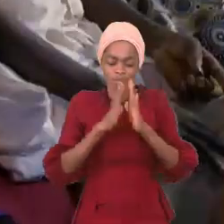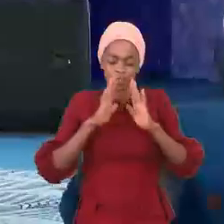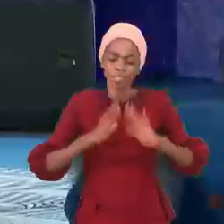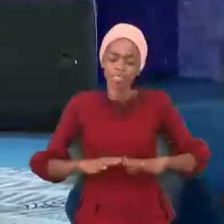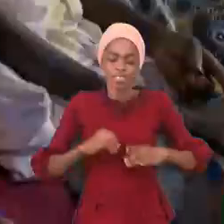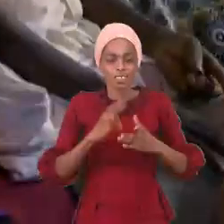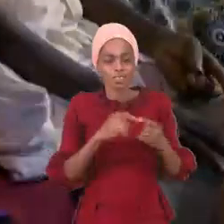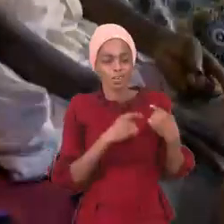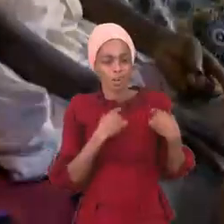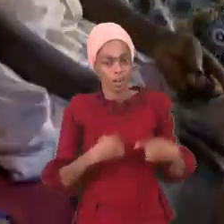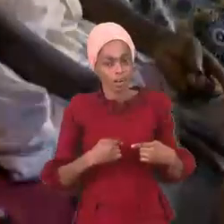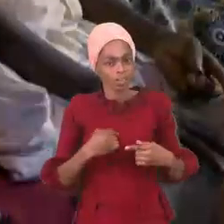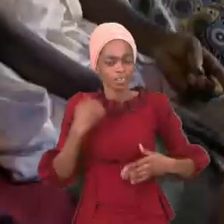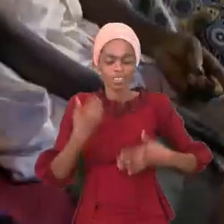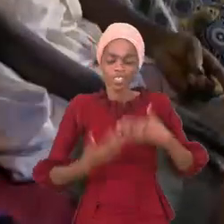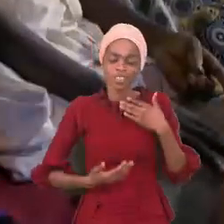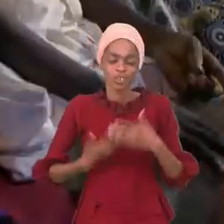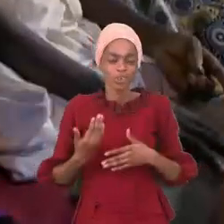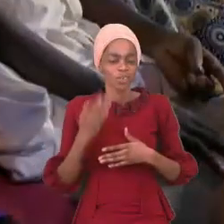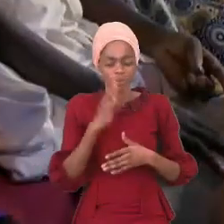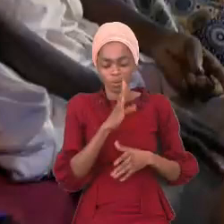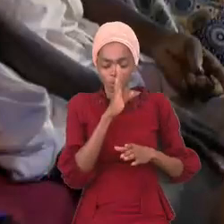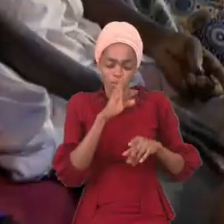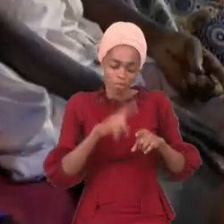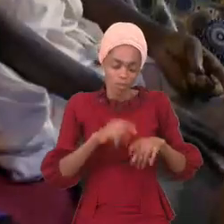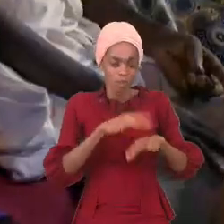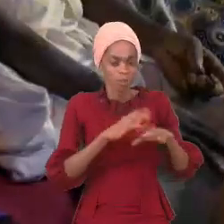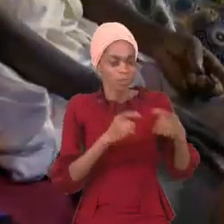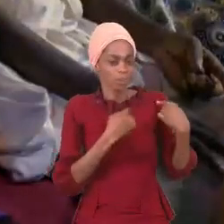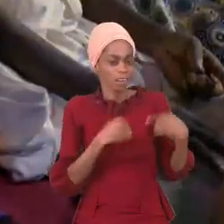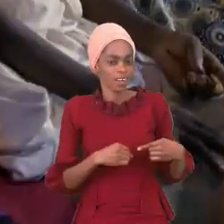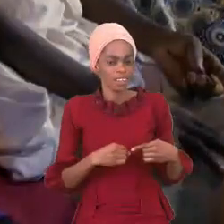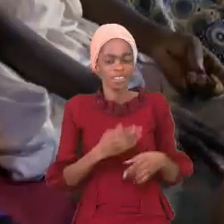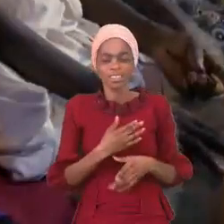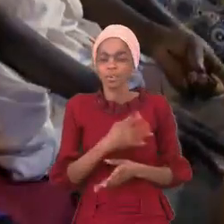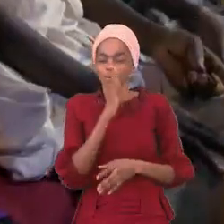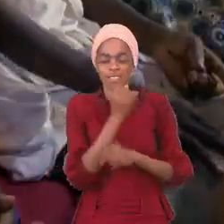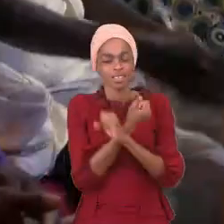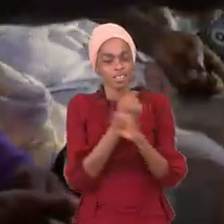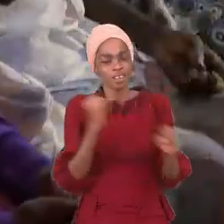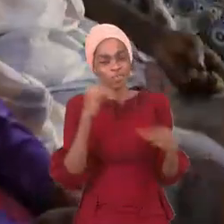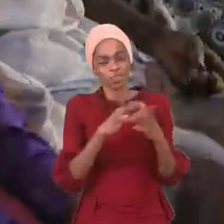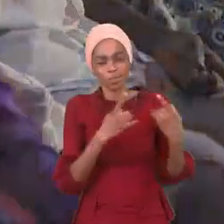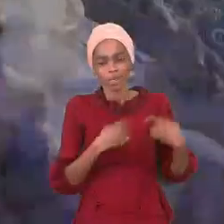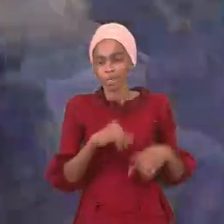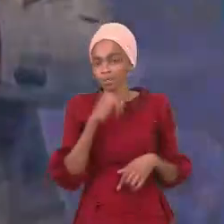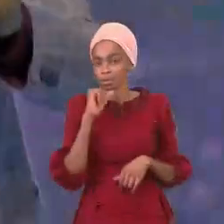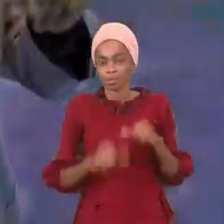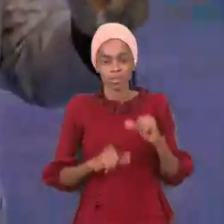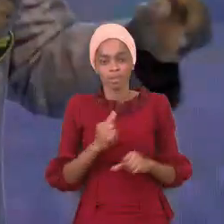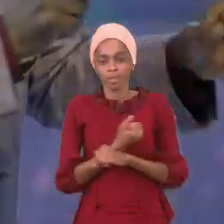heart. Joy will settle in your heart. Salvation, undoubtable